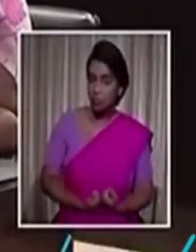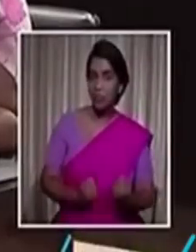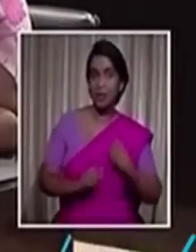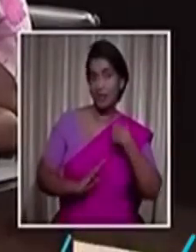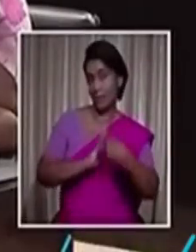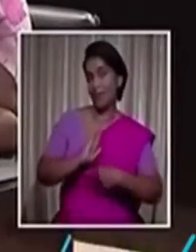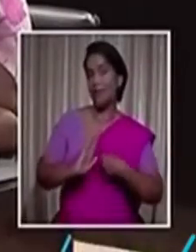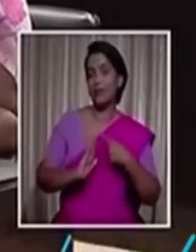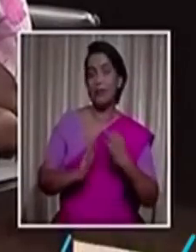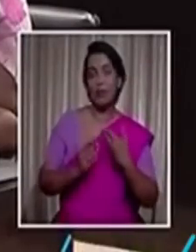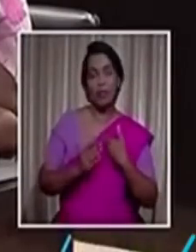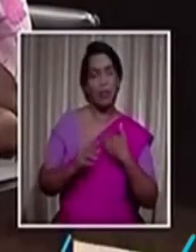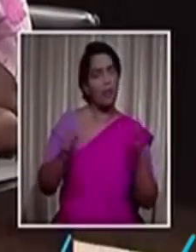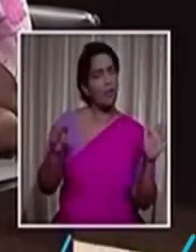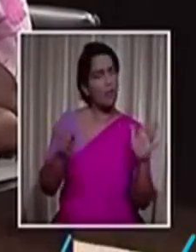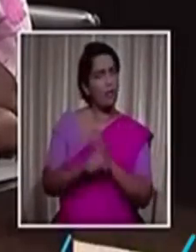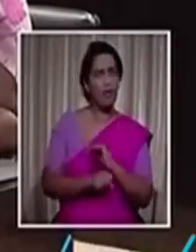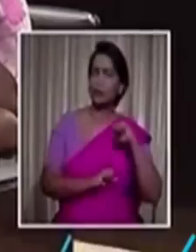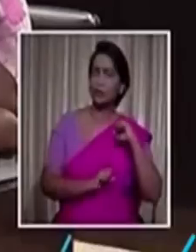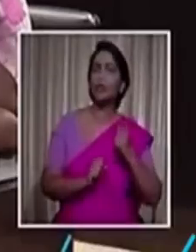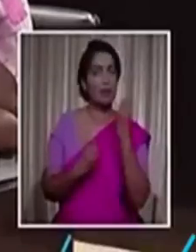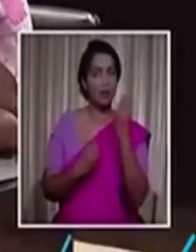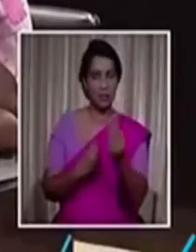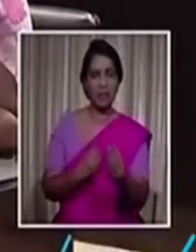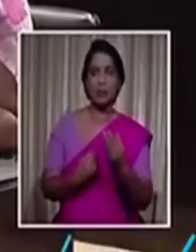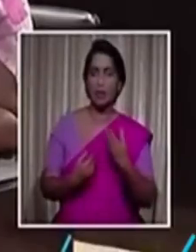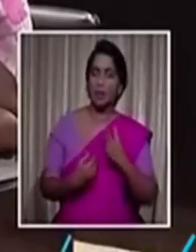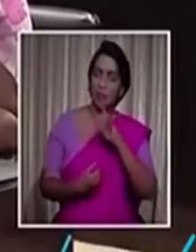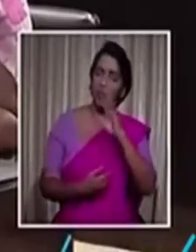will continue to serve the country even after my resignation.